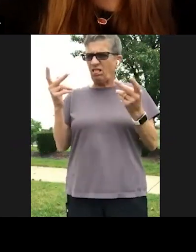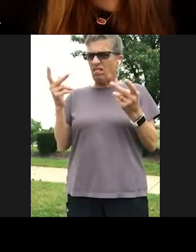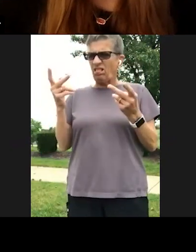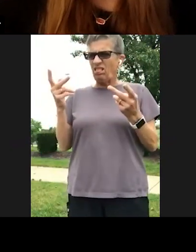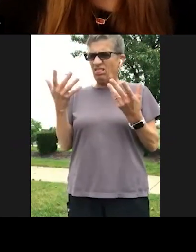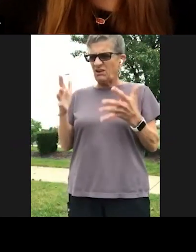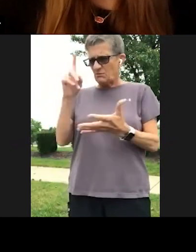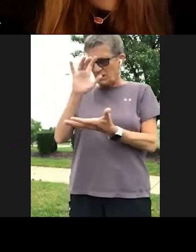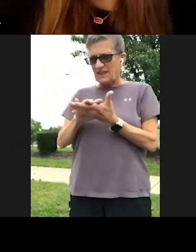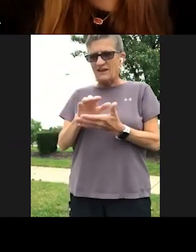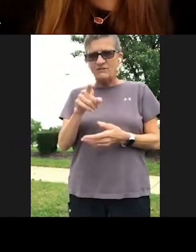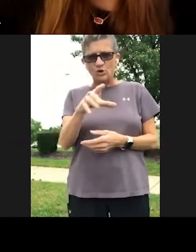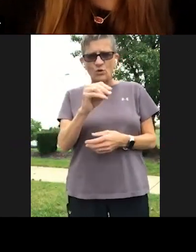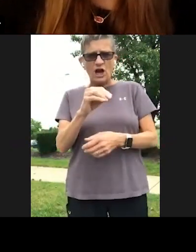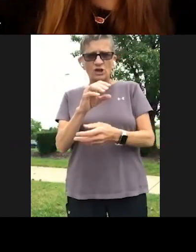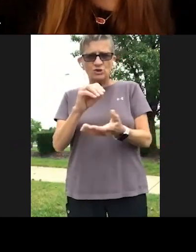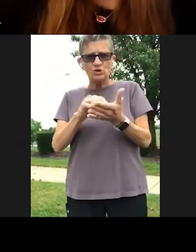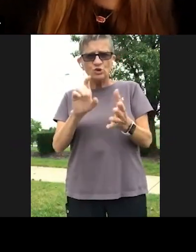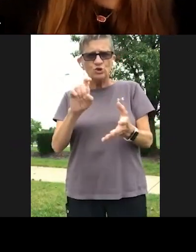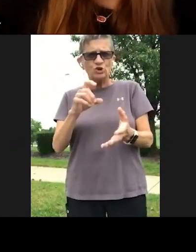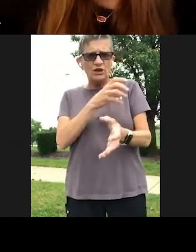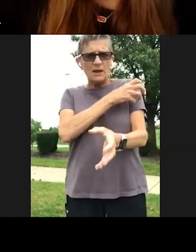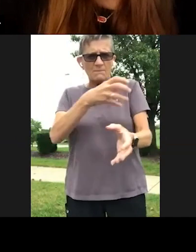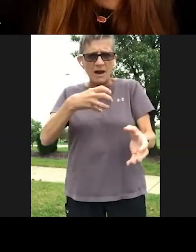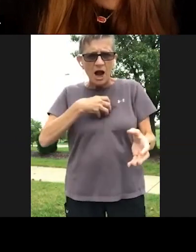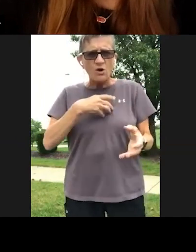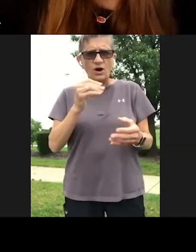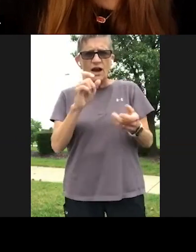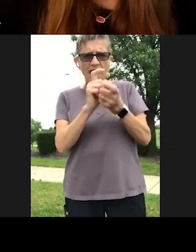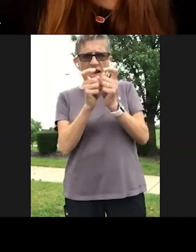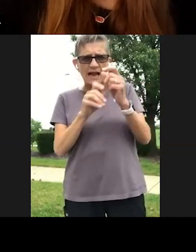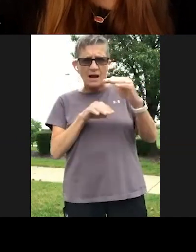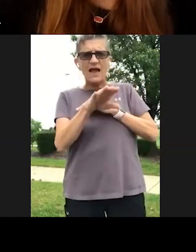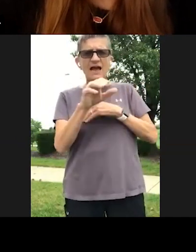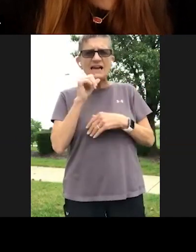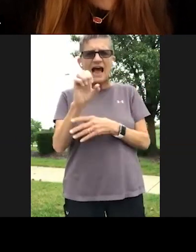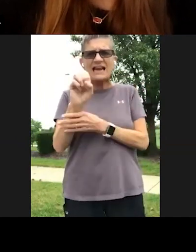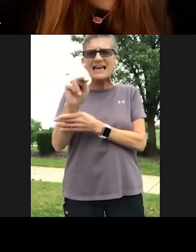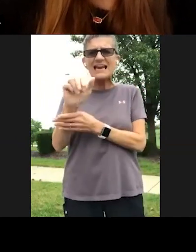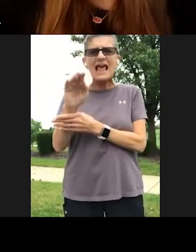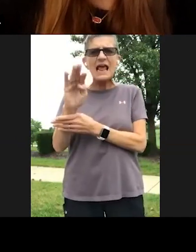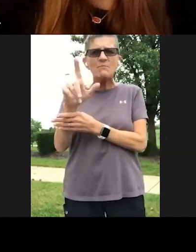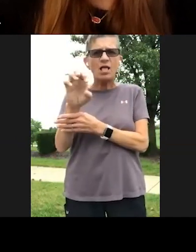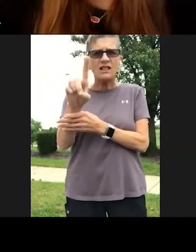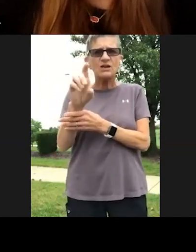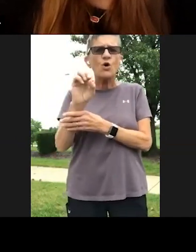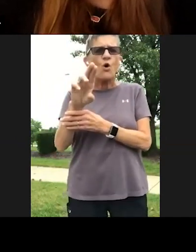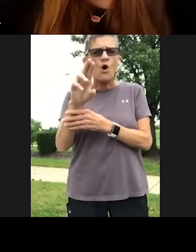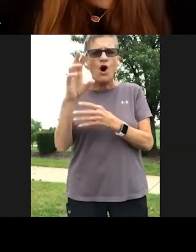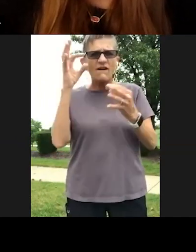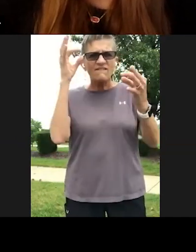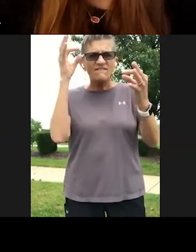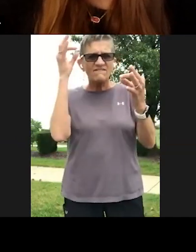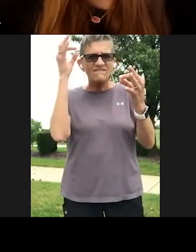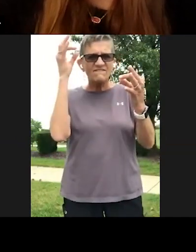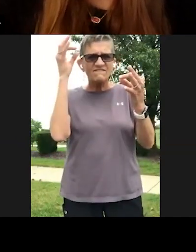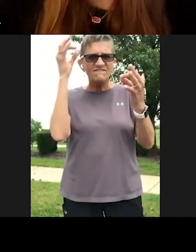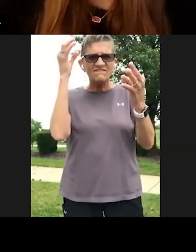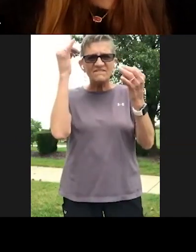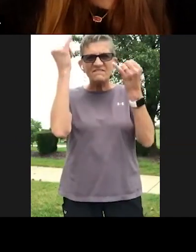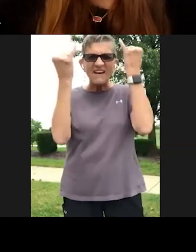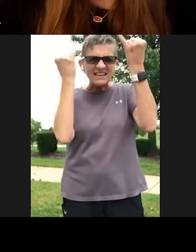students should certainly be empowered and accommodated, but not enabled or infantilized. Where do we draw the line?